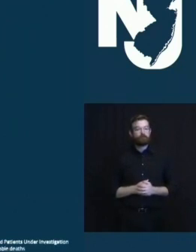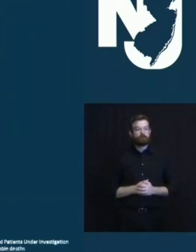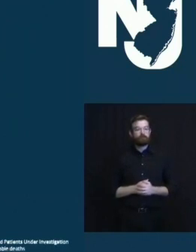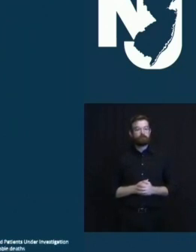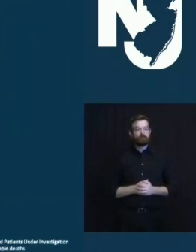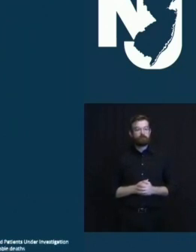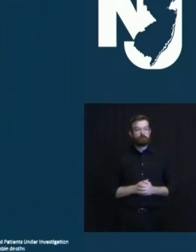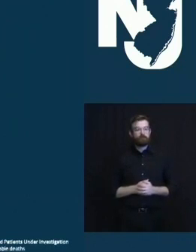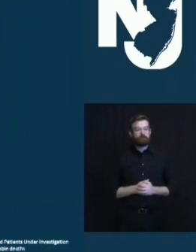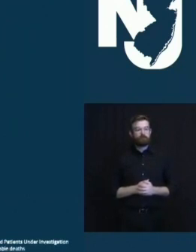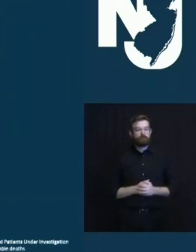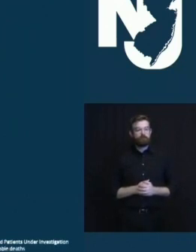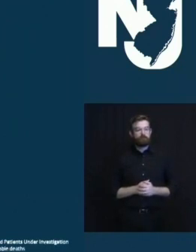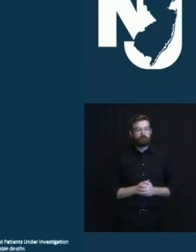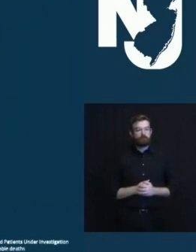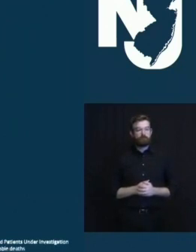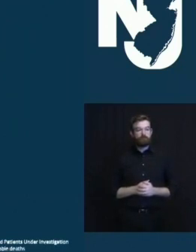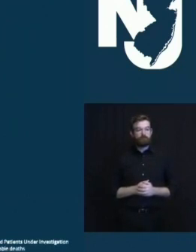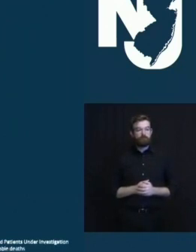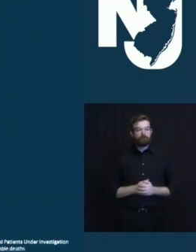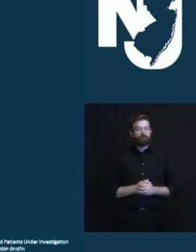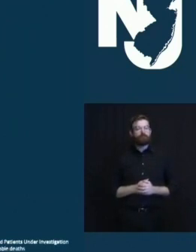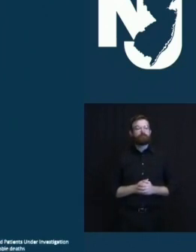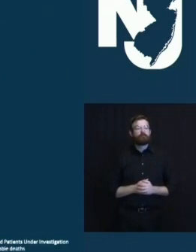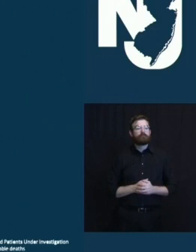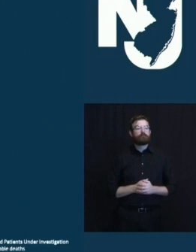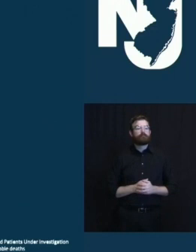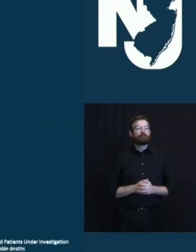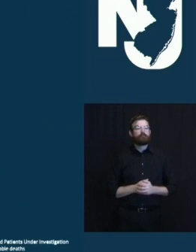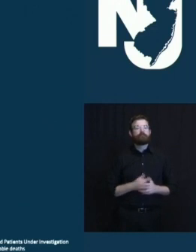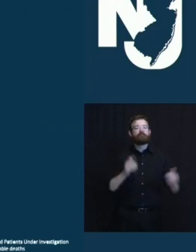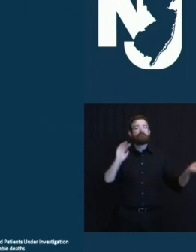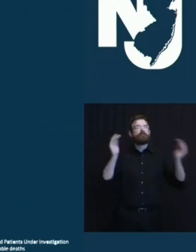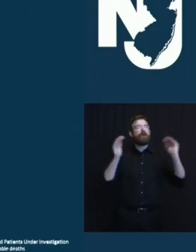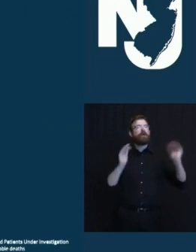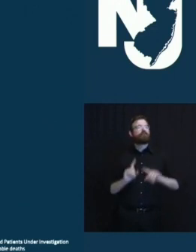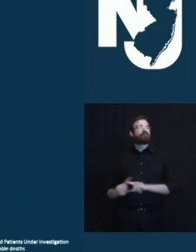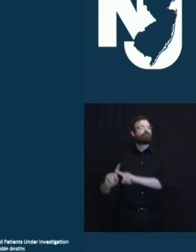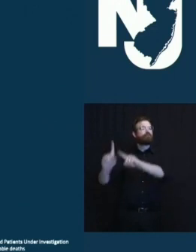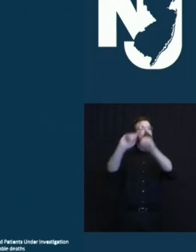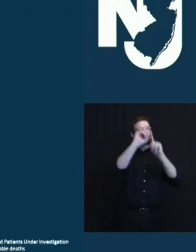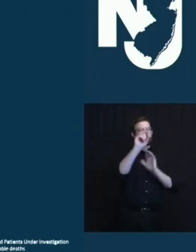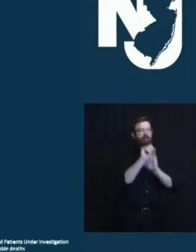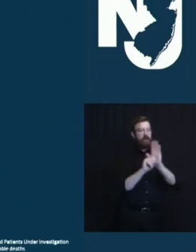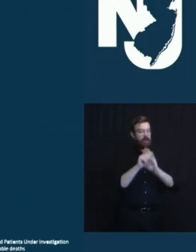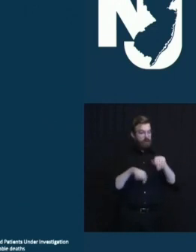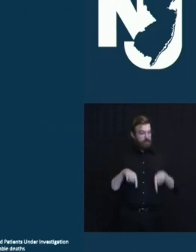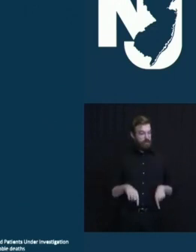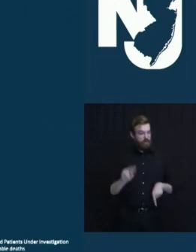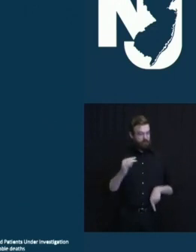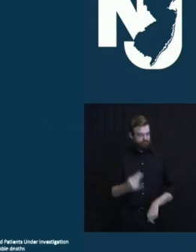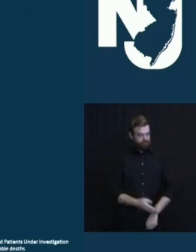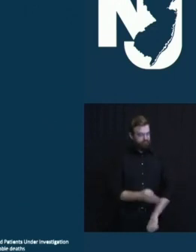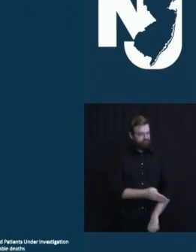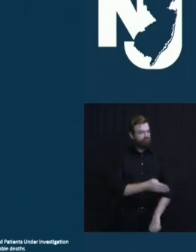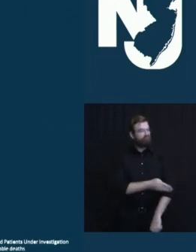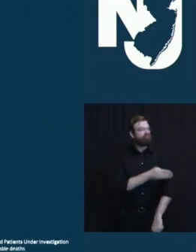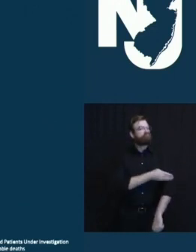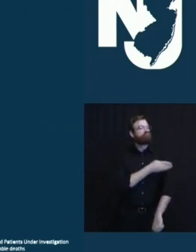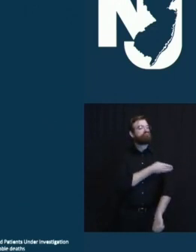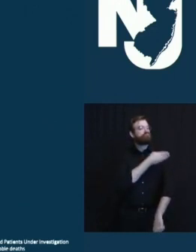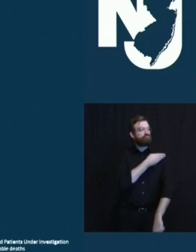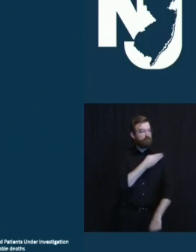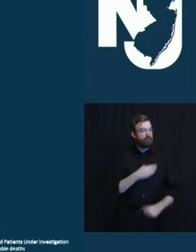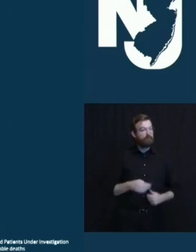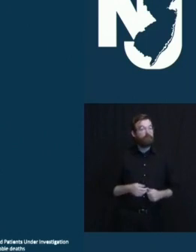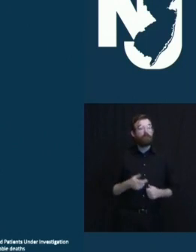cases continues to fall, and finally, we're dropping in terms of the number of patients in our hospitals. But the toll of COVID-19 in terms of lives